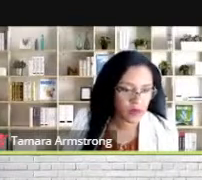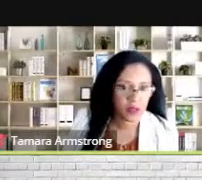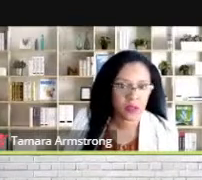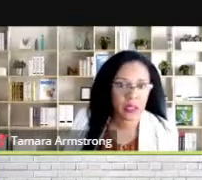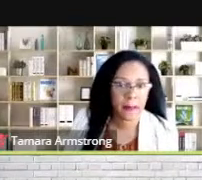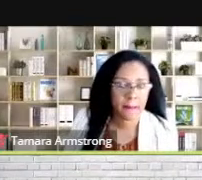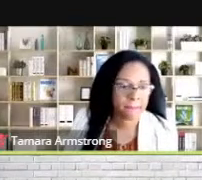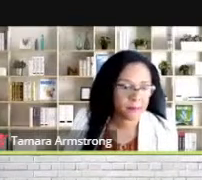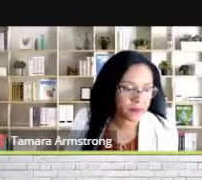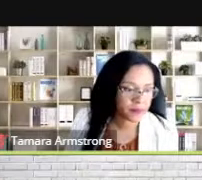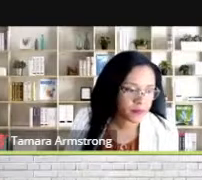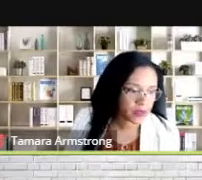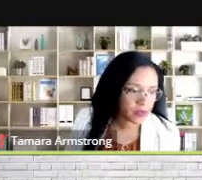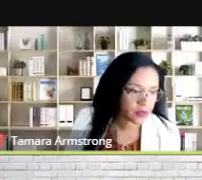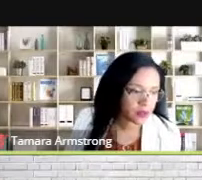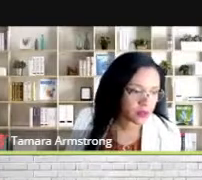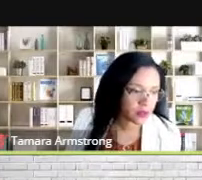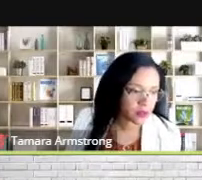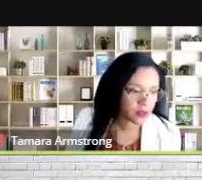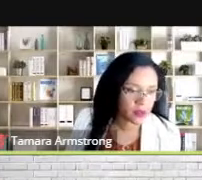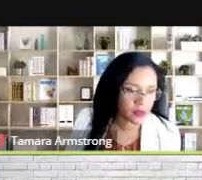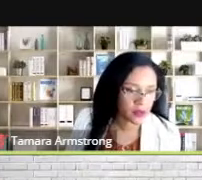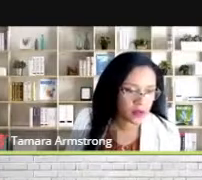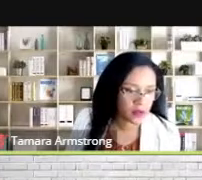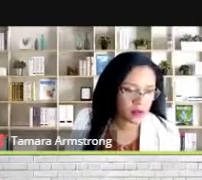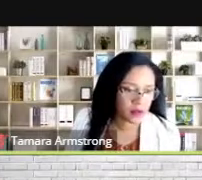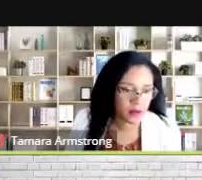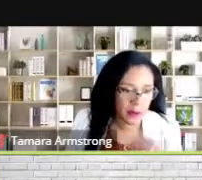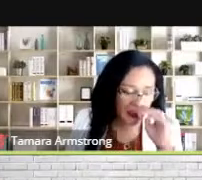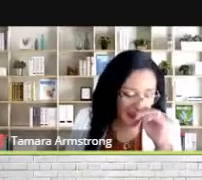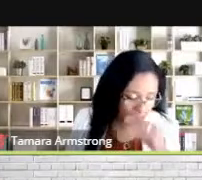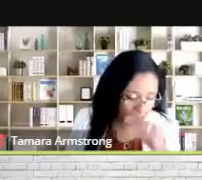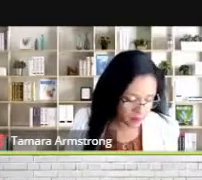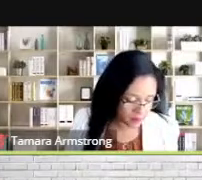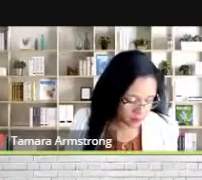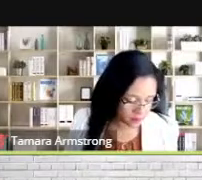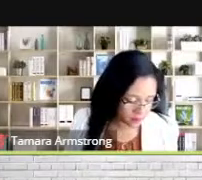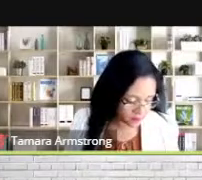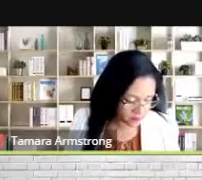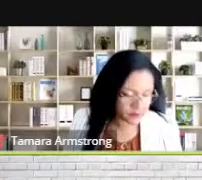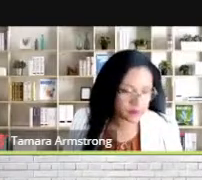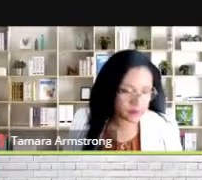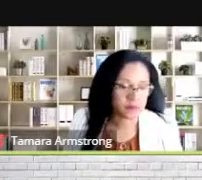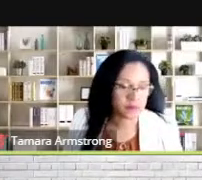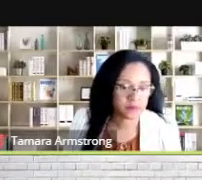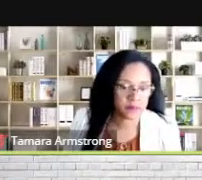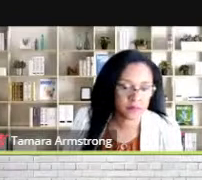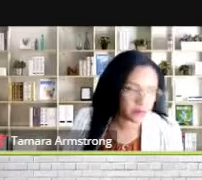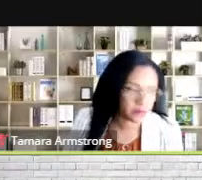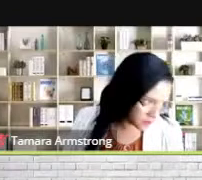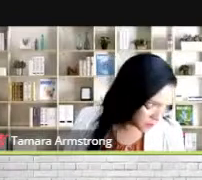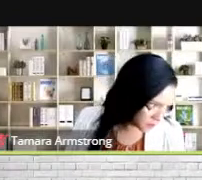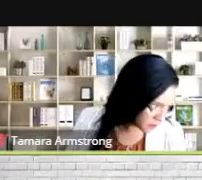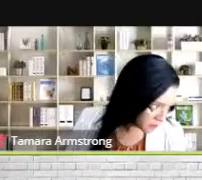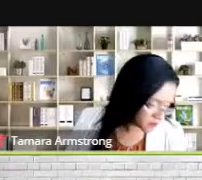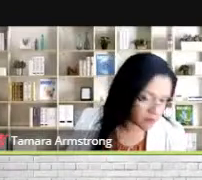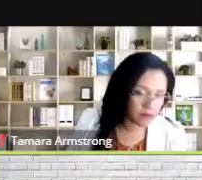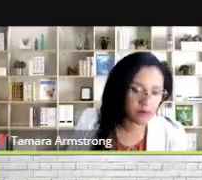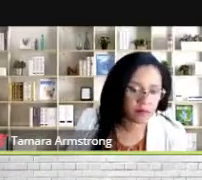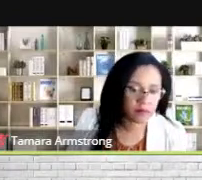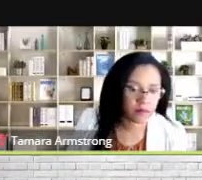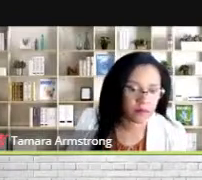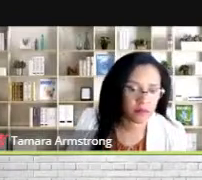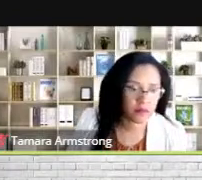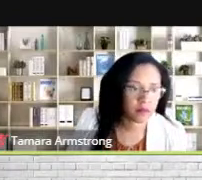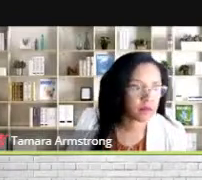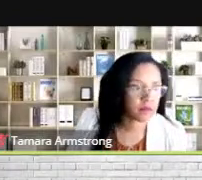Nelson, sent out a very detailed letter to his employees at the campus describing a